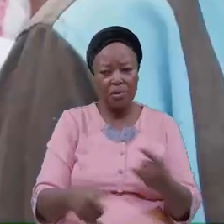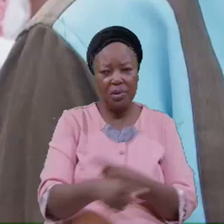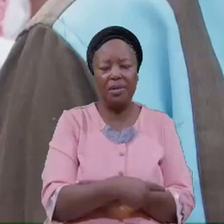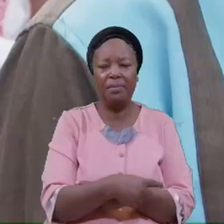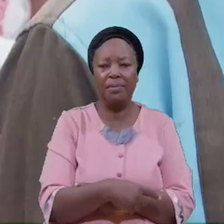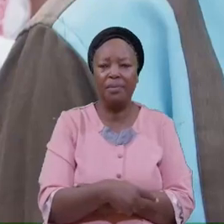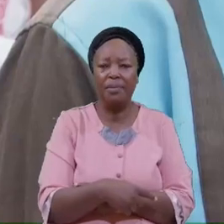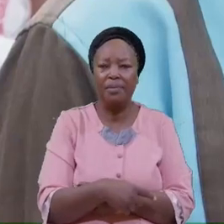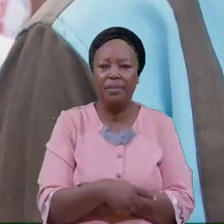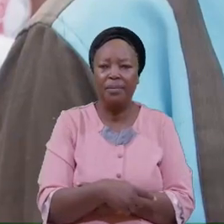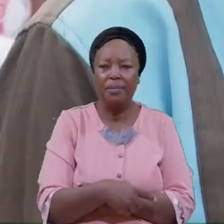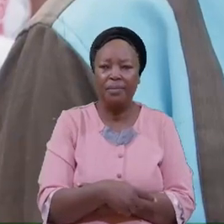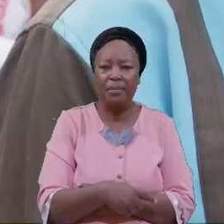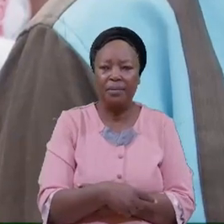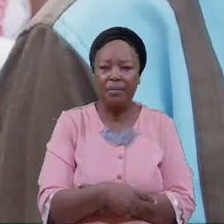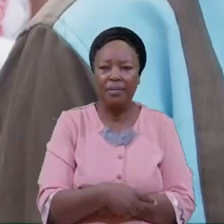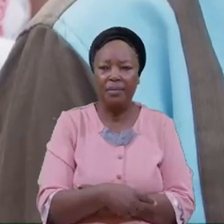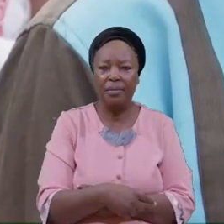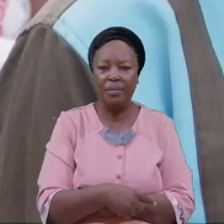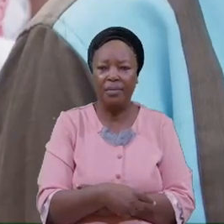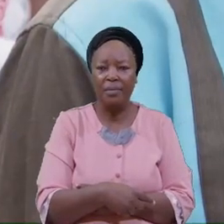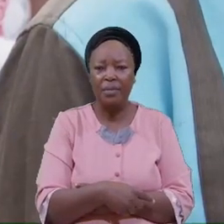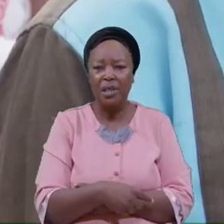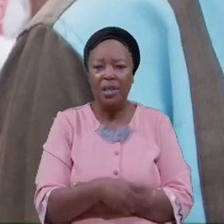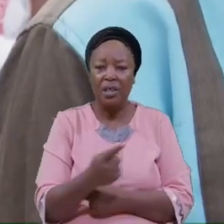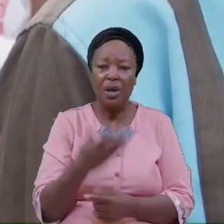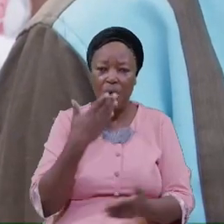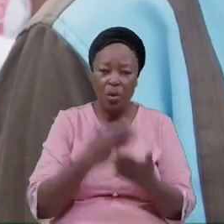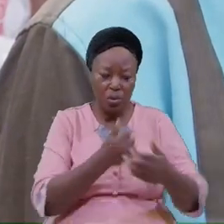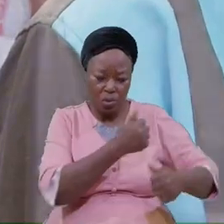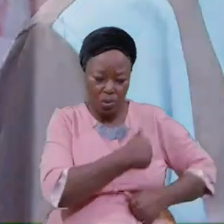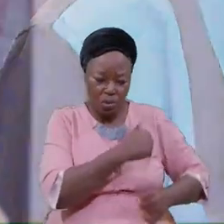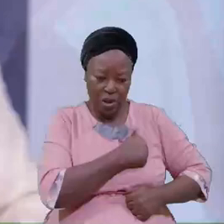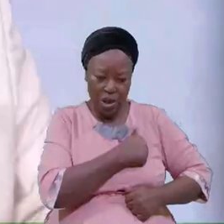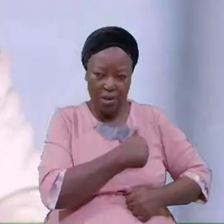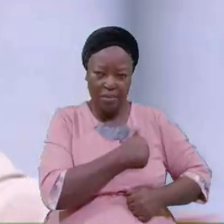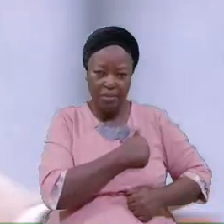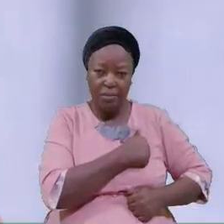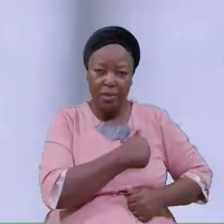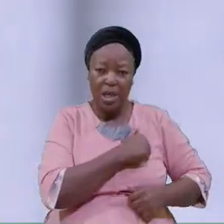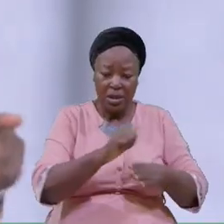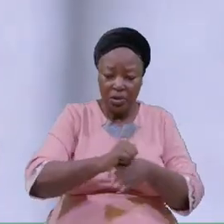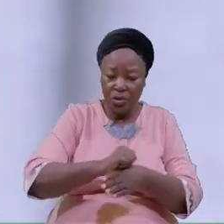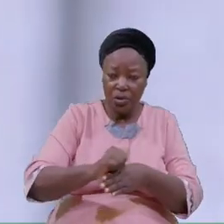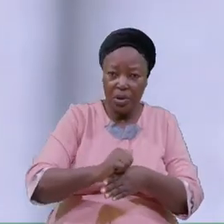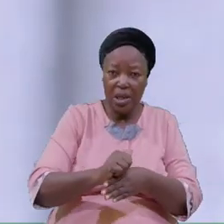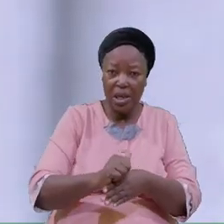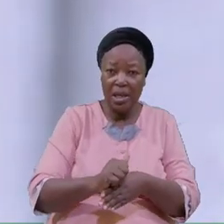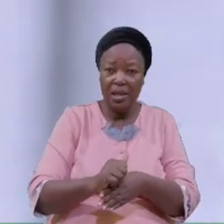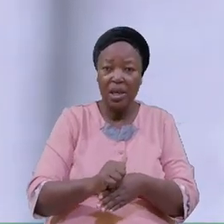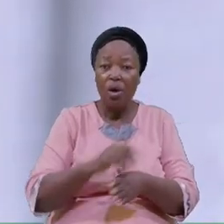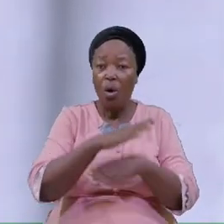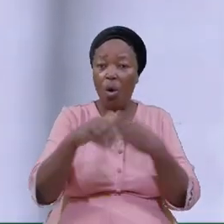vivent aujourd'hui. The rallied soldiers, born in his house, trained in his house, rallied them